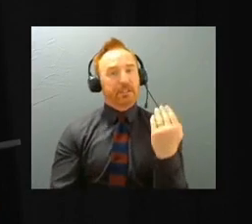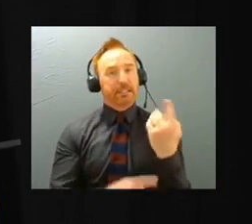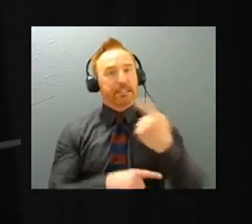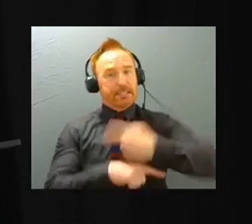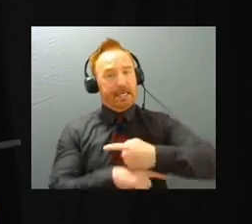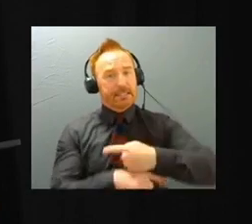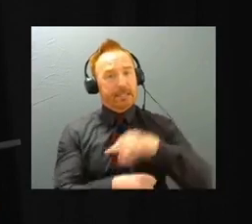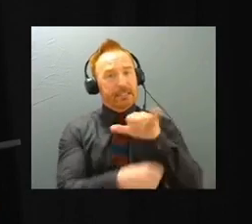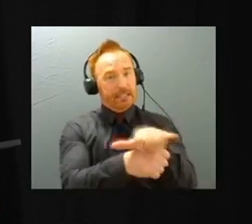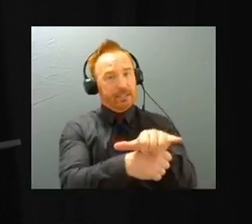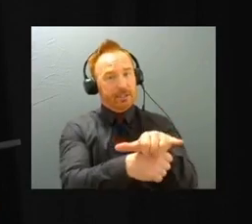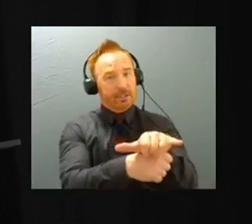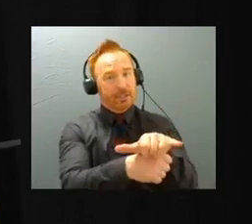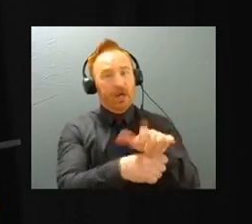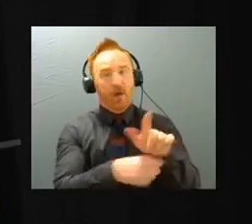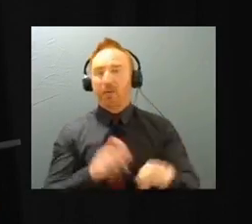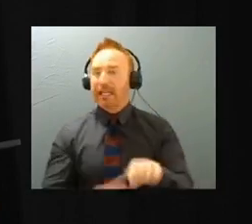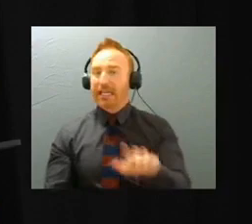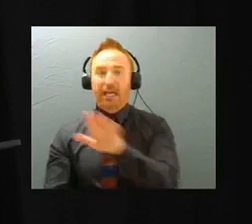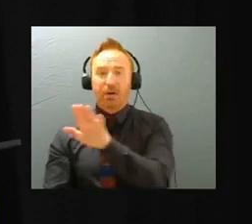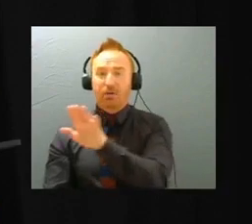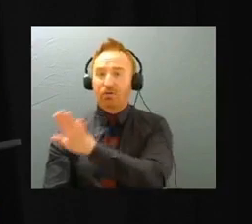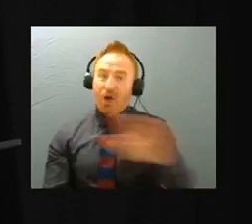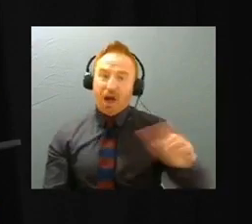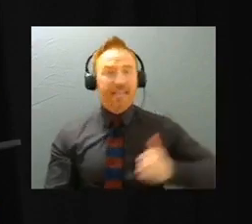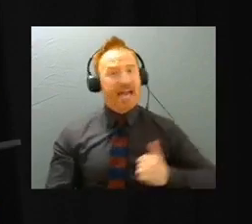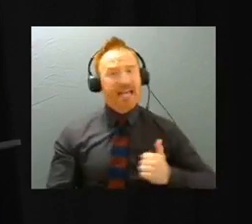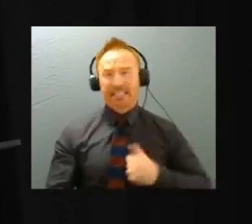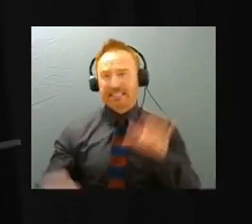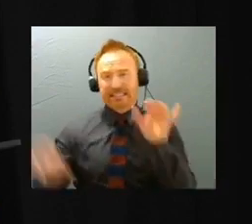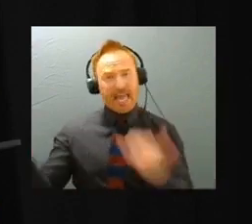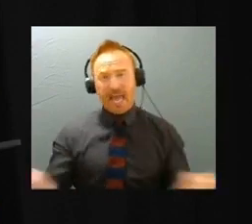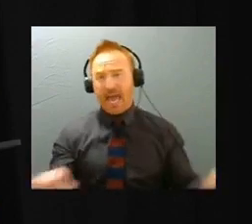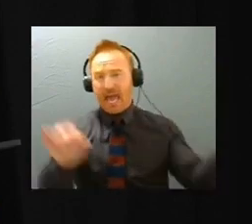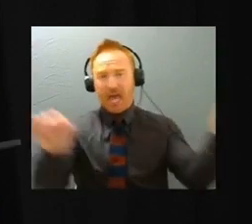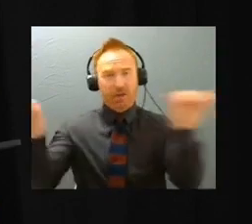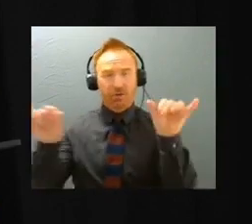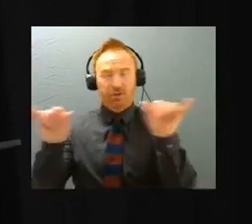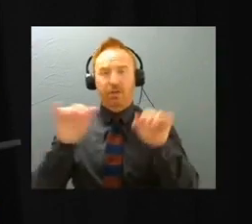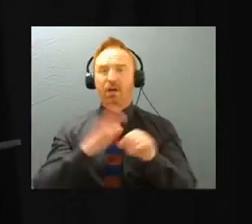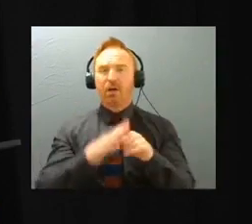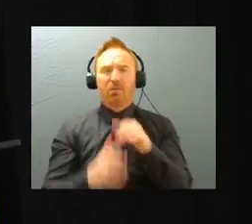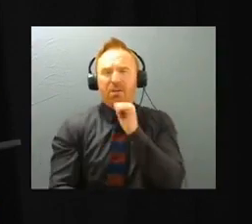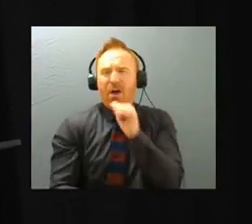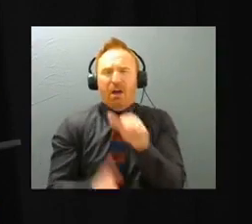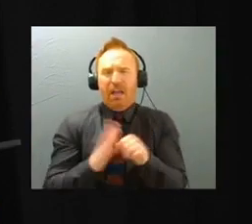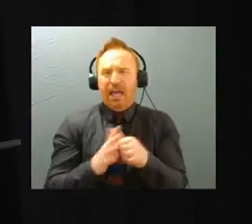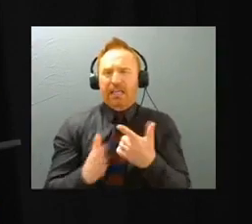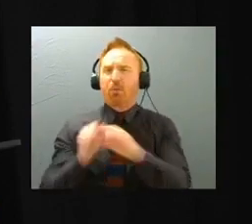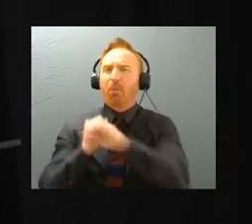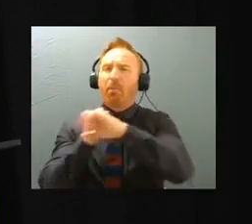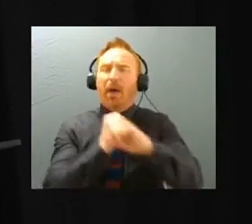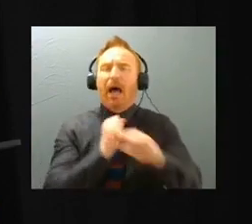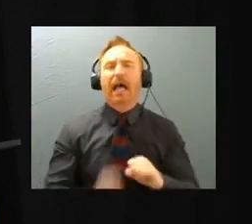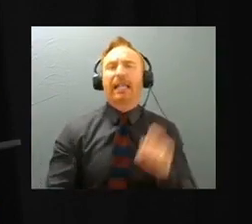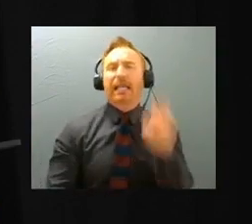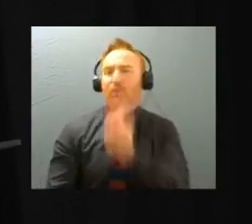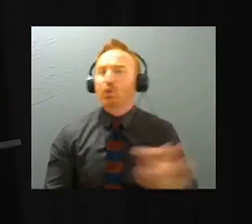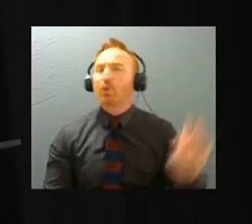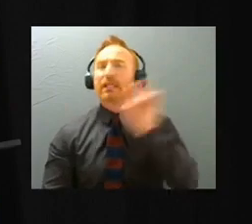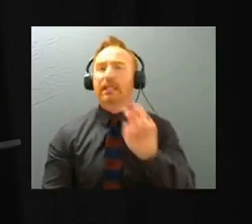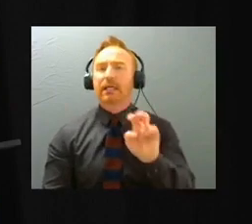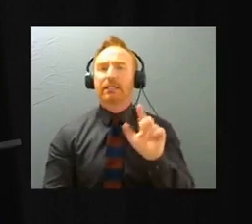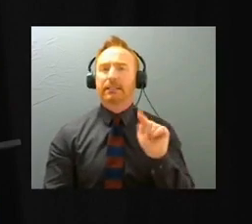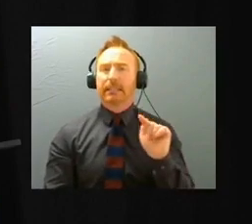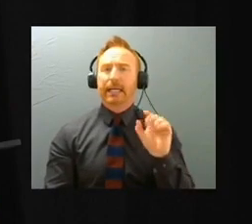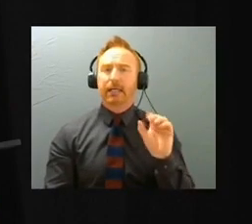We're not going to be promoting tourism in those regions at this point. It's not, we don't see it as being a lot more